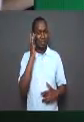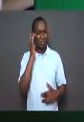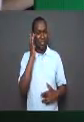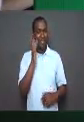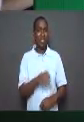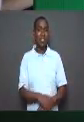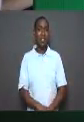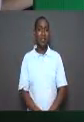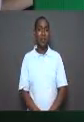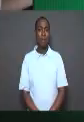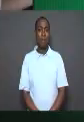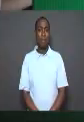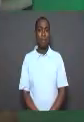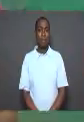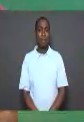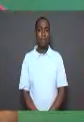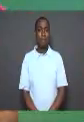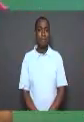chewing tobacco.